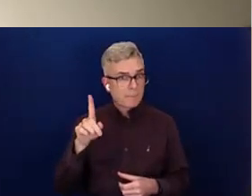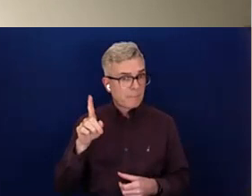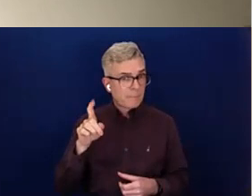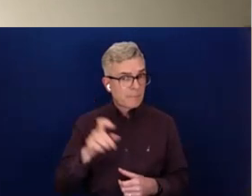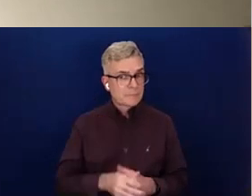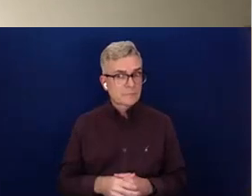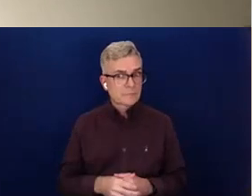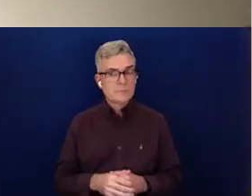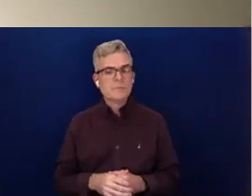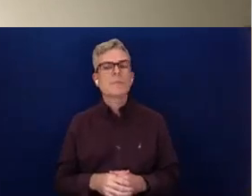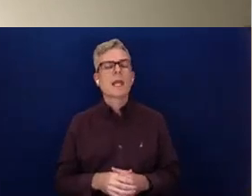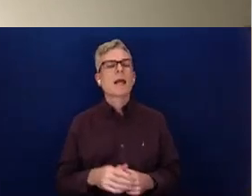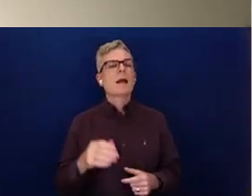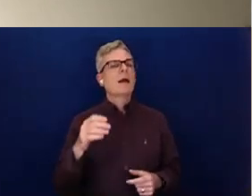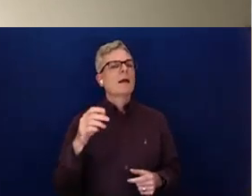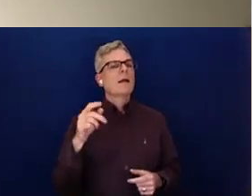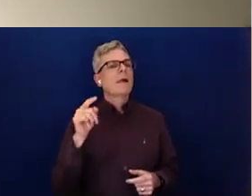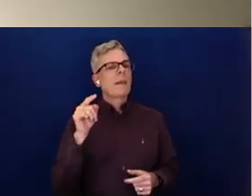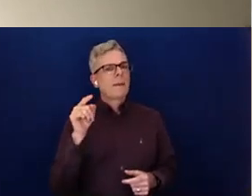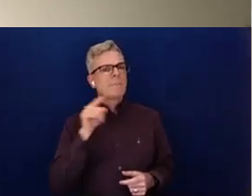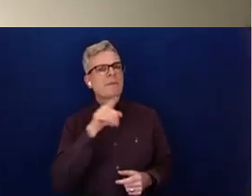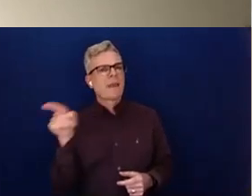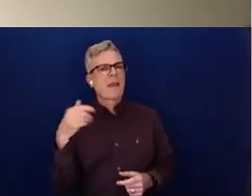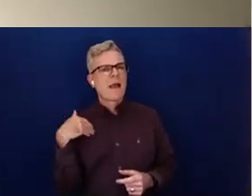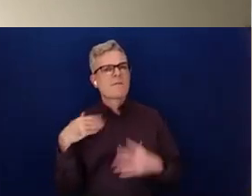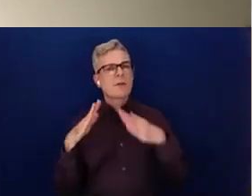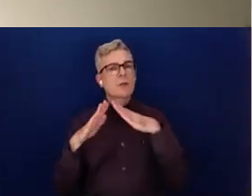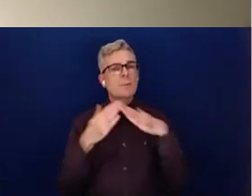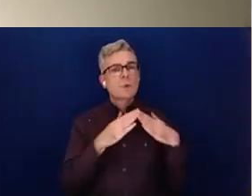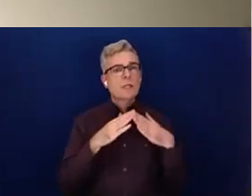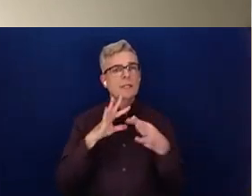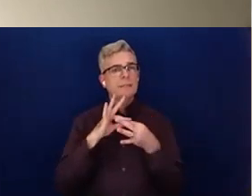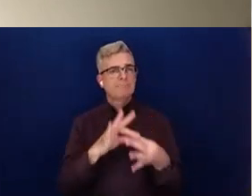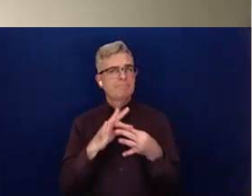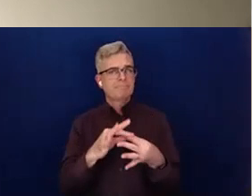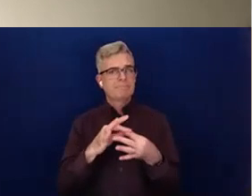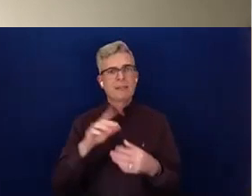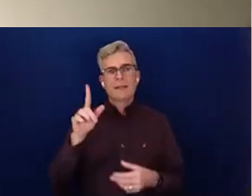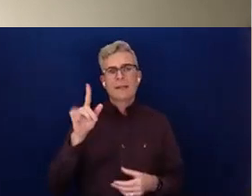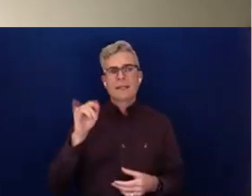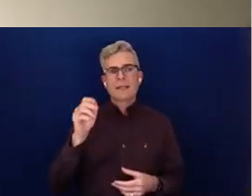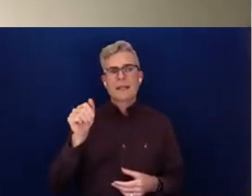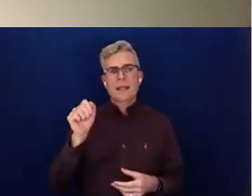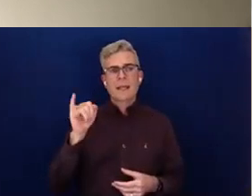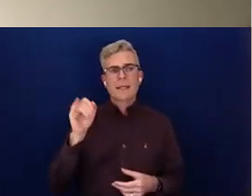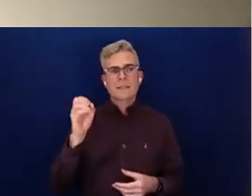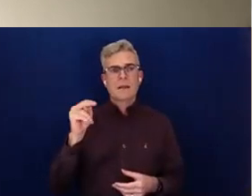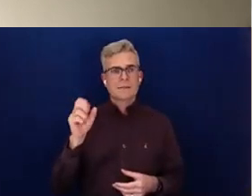They have community liaisons that are not part of the voting committee.